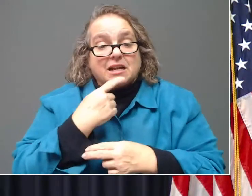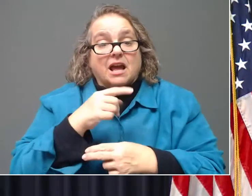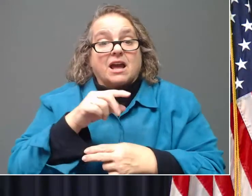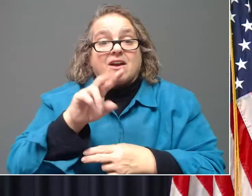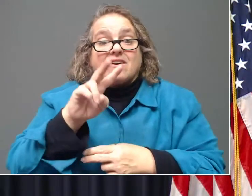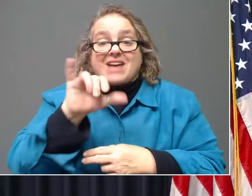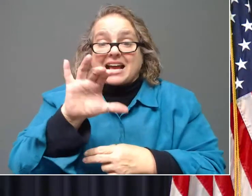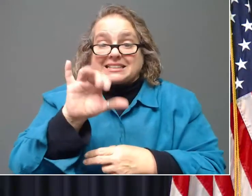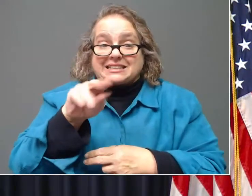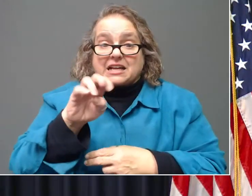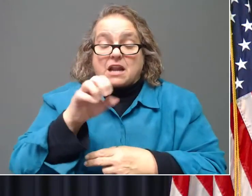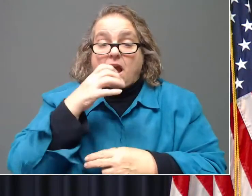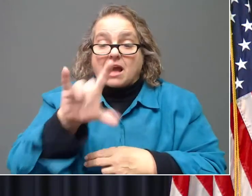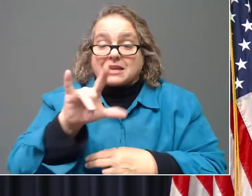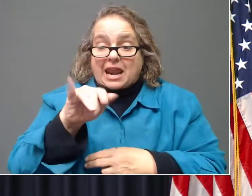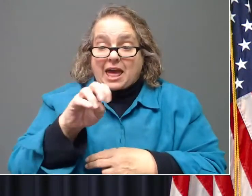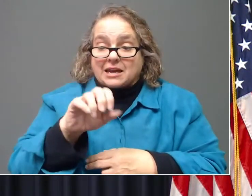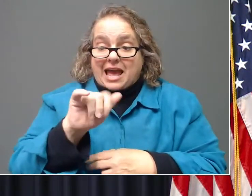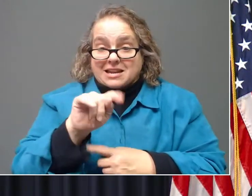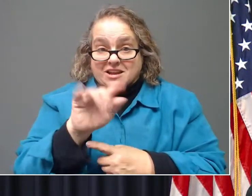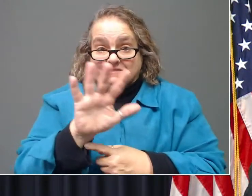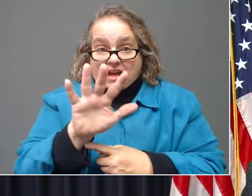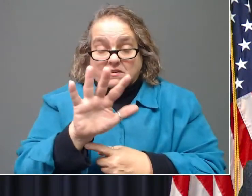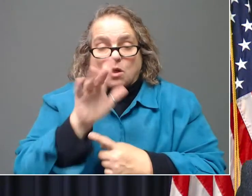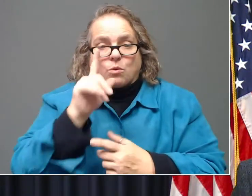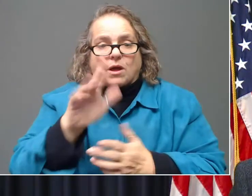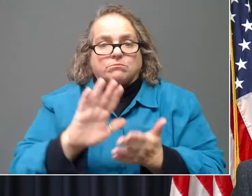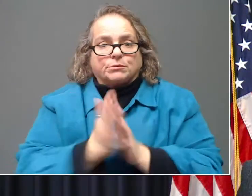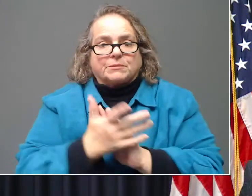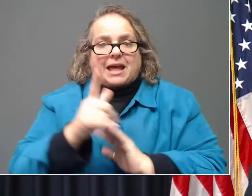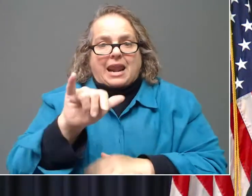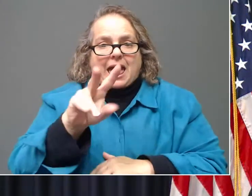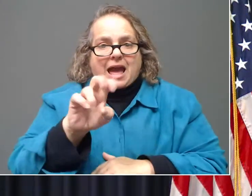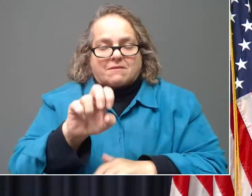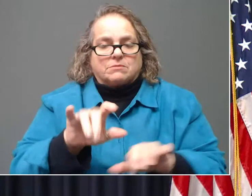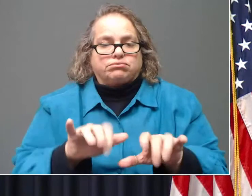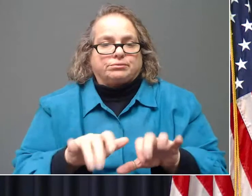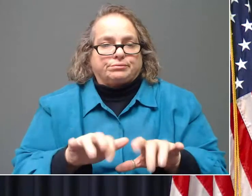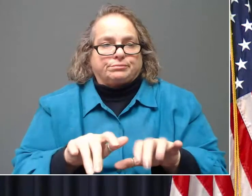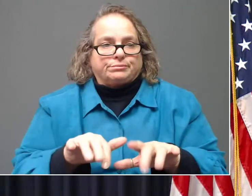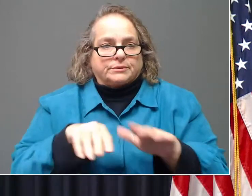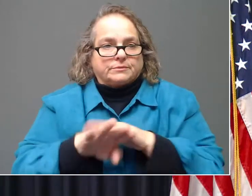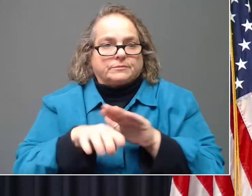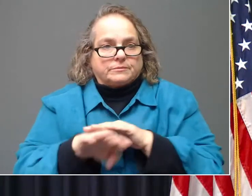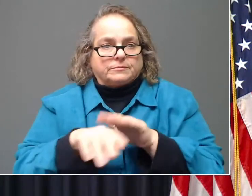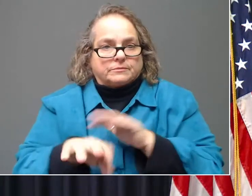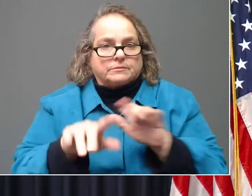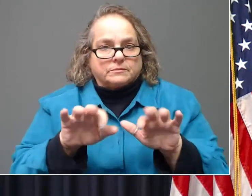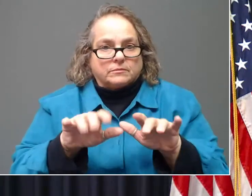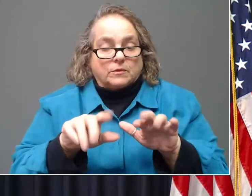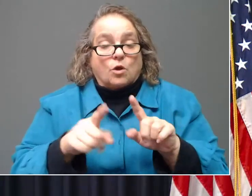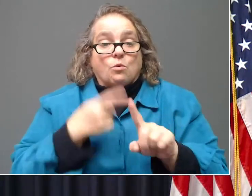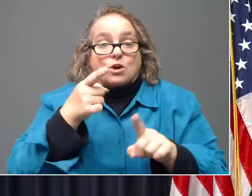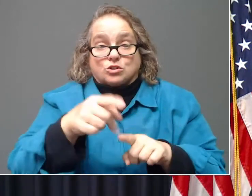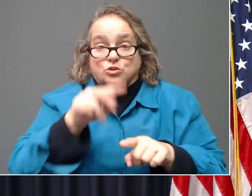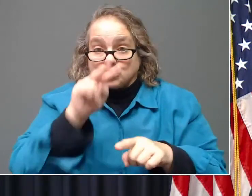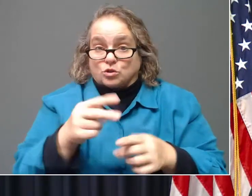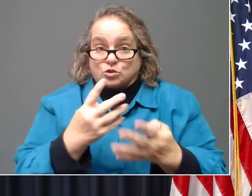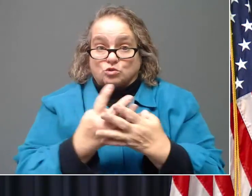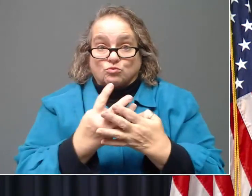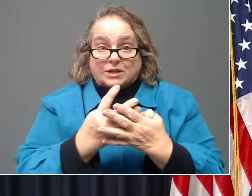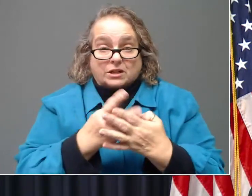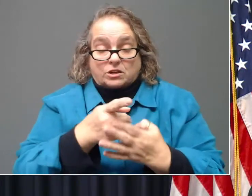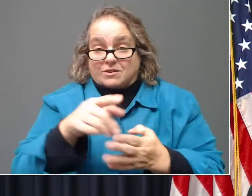5 p.m. And once you go through the screening tool and find what you're eligible for in terms of